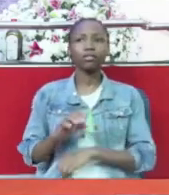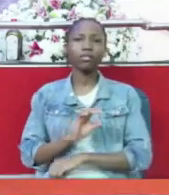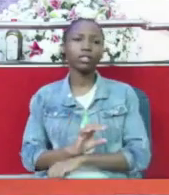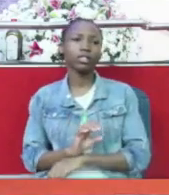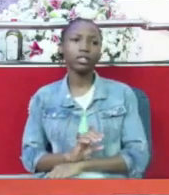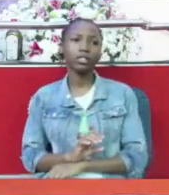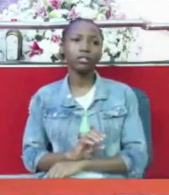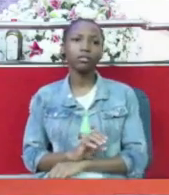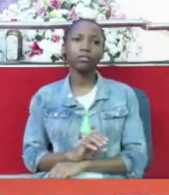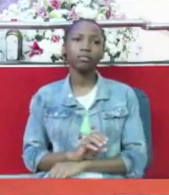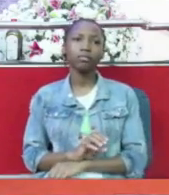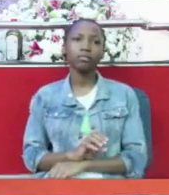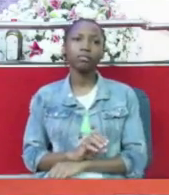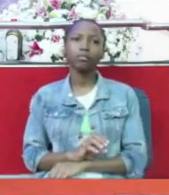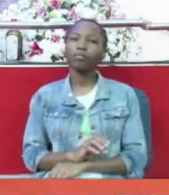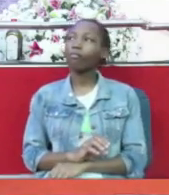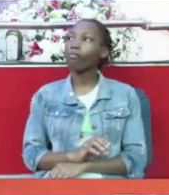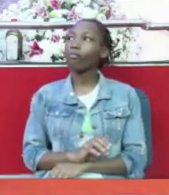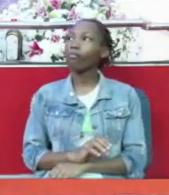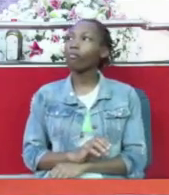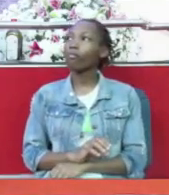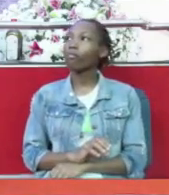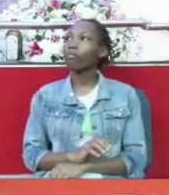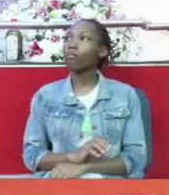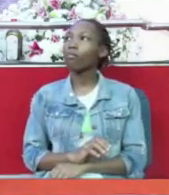years if Jesus does not delay. But